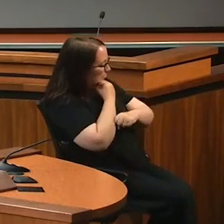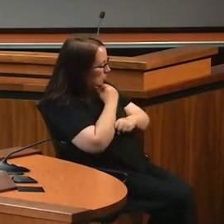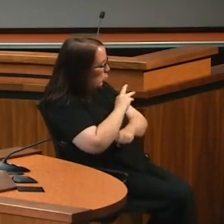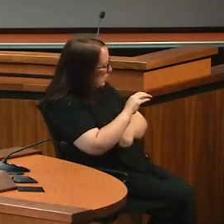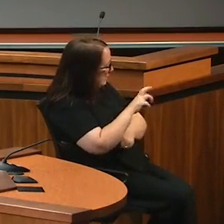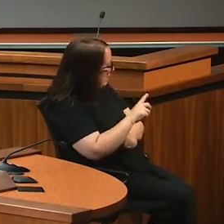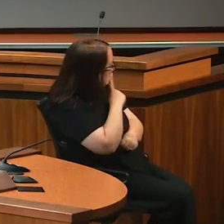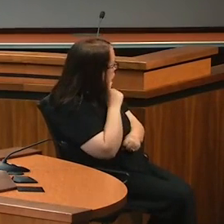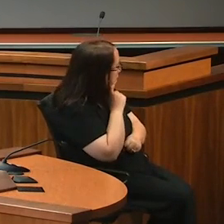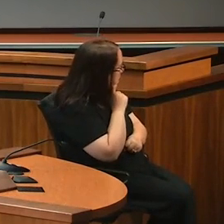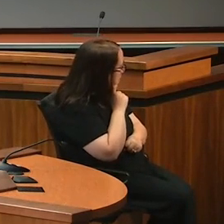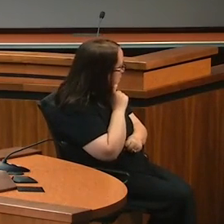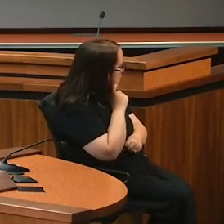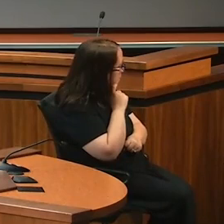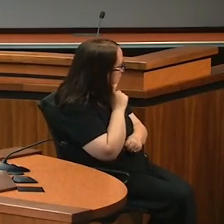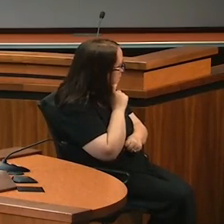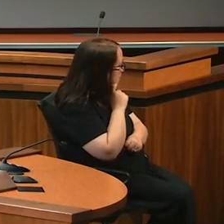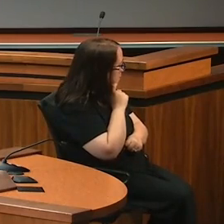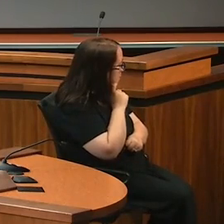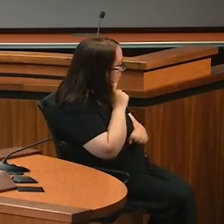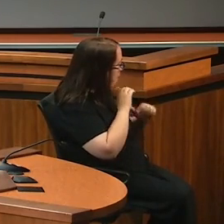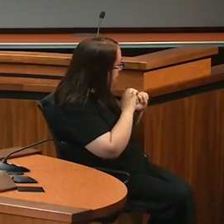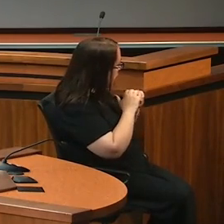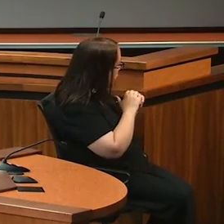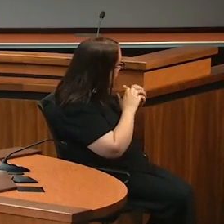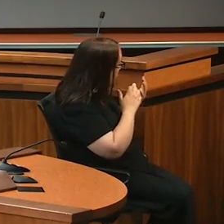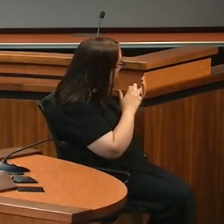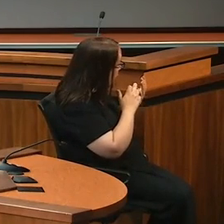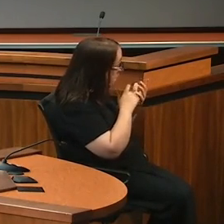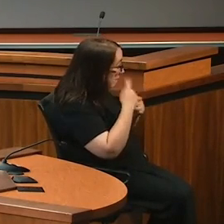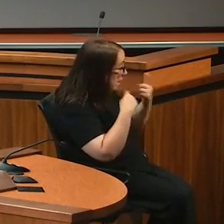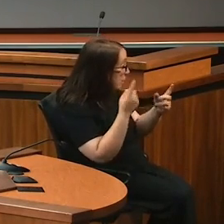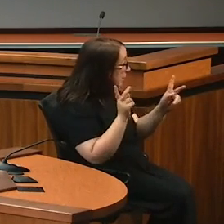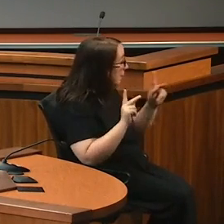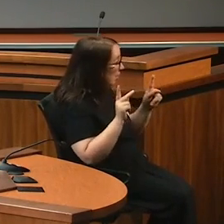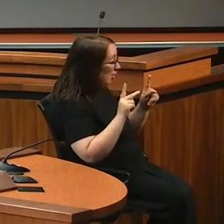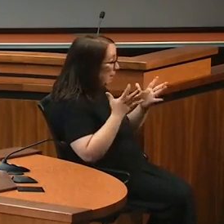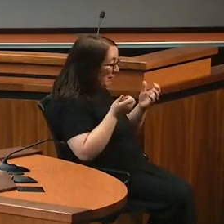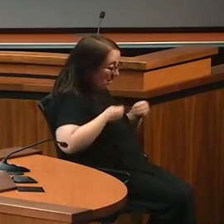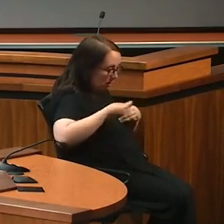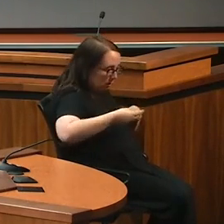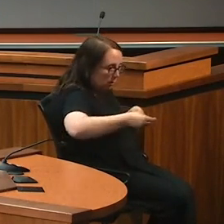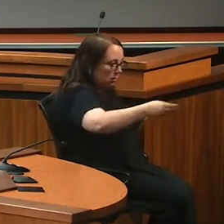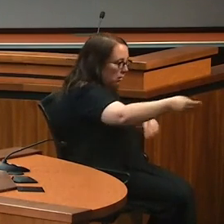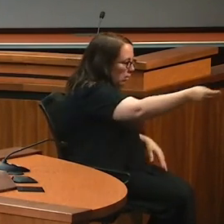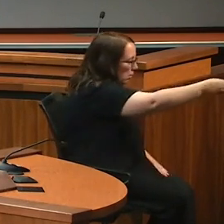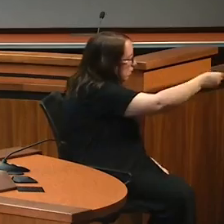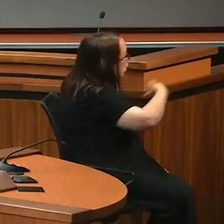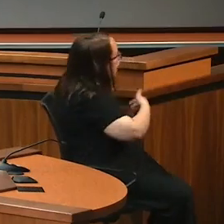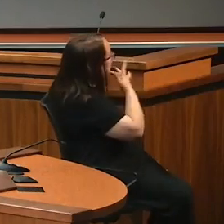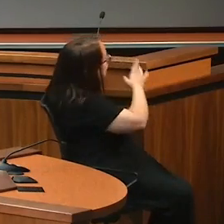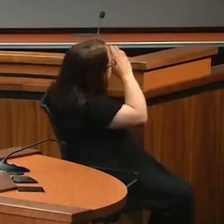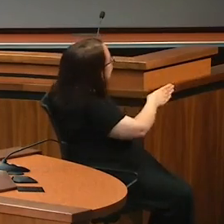dry. And, you know, how do I get them out there? Keep spreading it around to people and maybe it gets to the right person? I mean, I'd like to talk directly